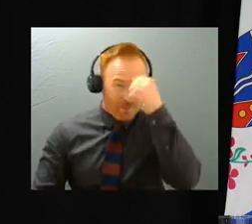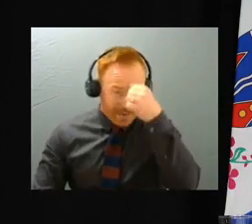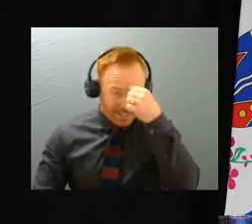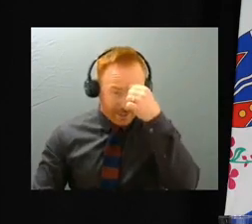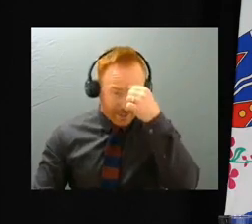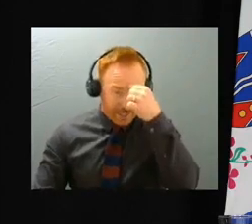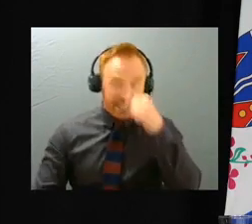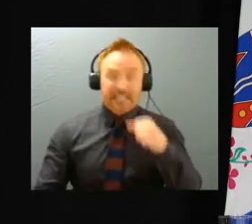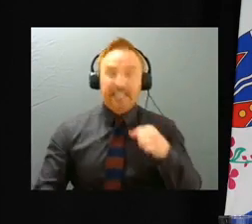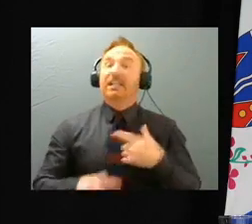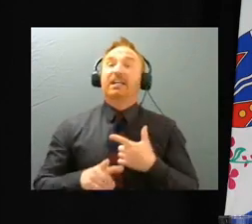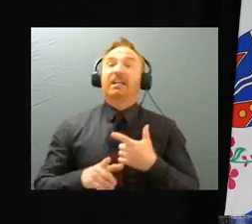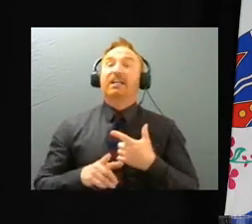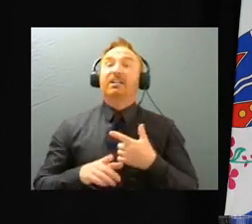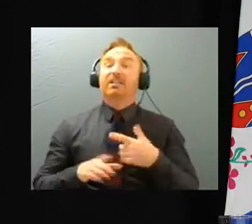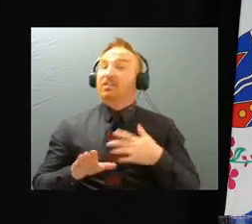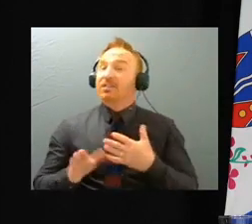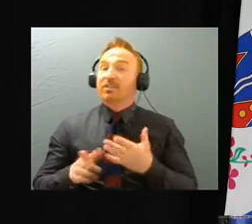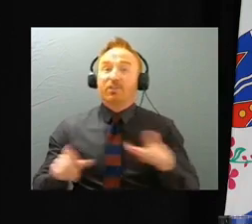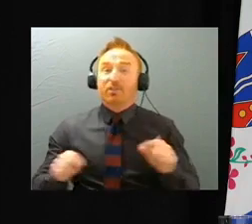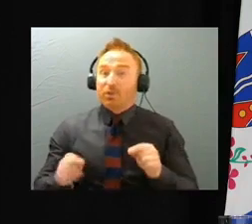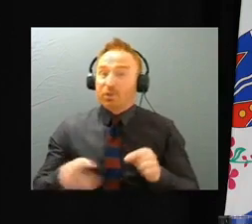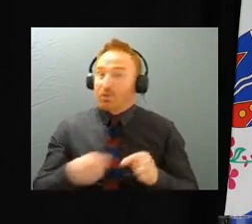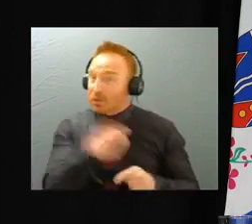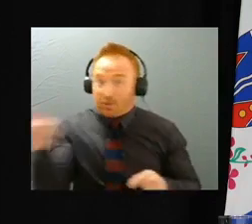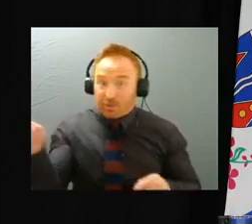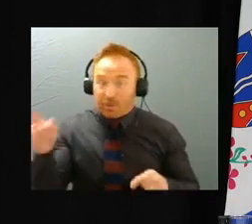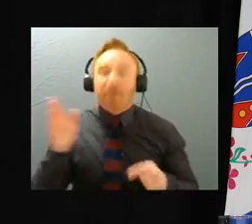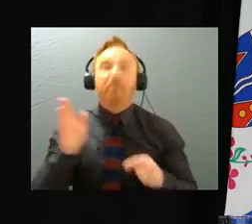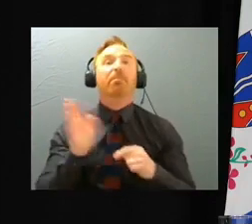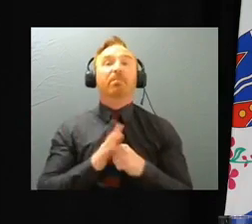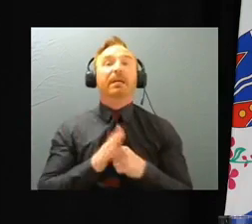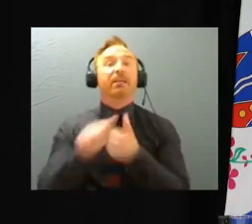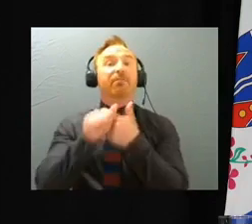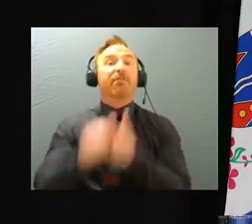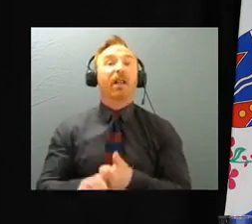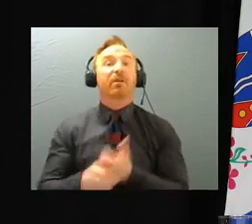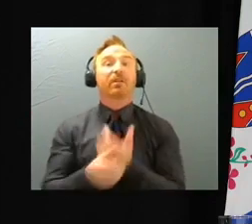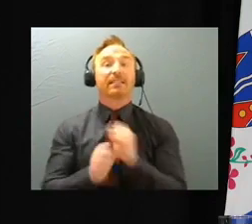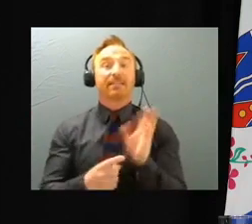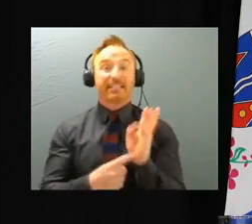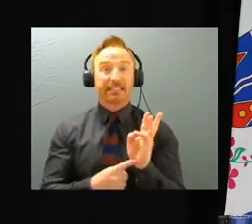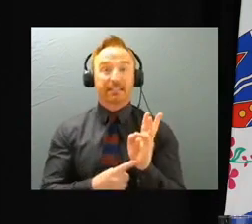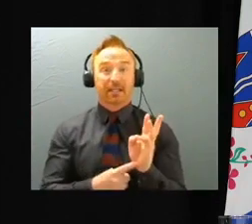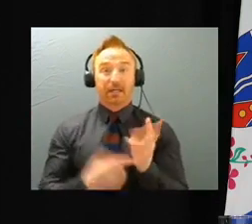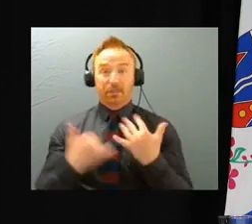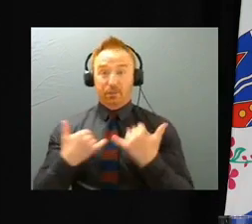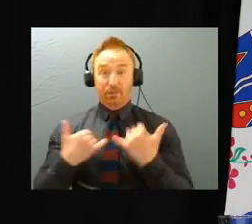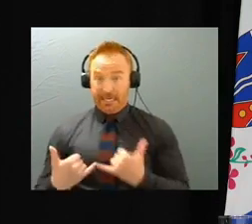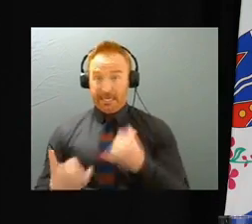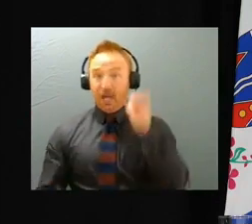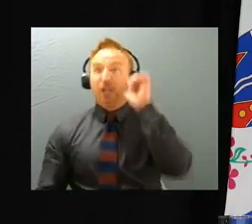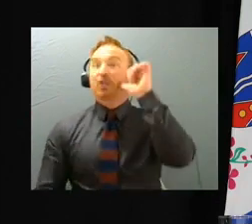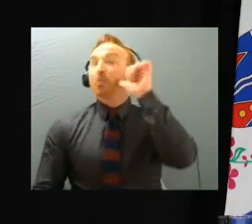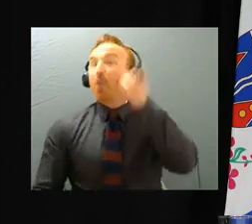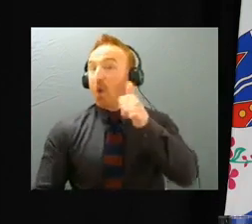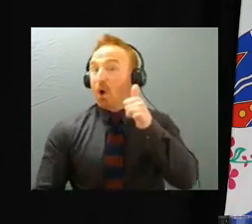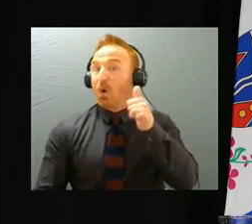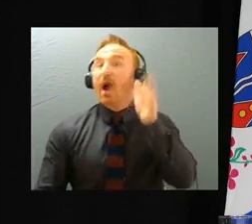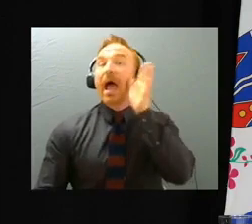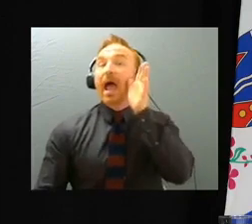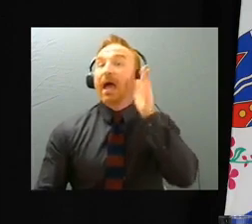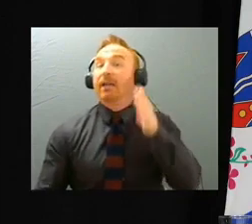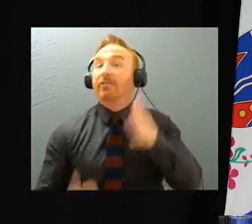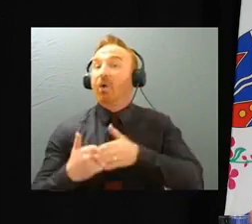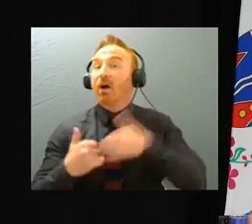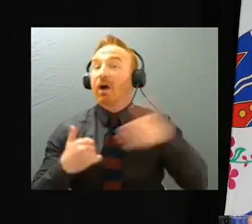part means observing the Safe 6 today, tomorrow, and through the months to come. No